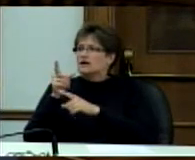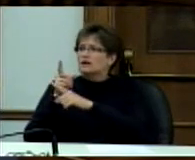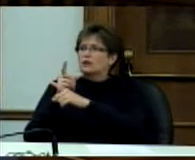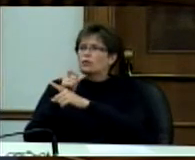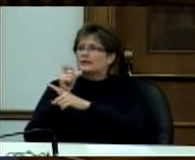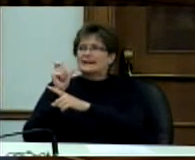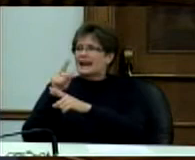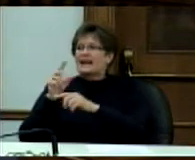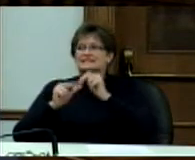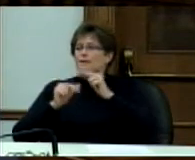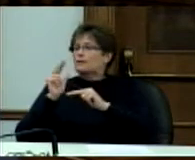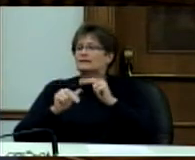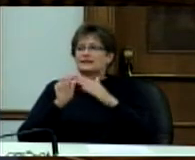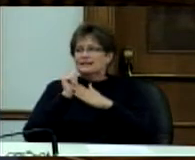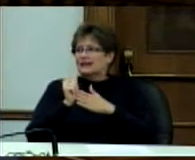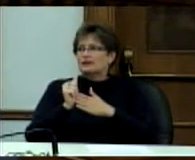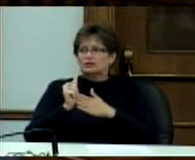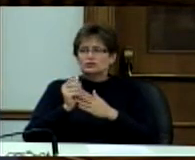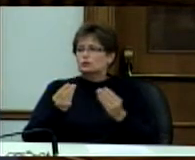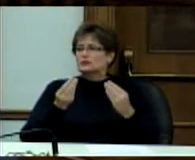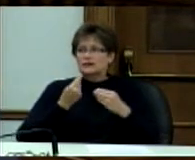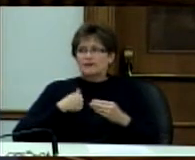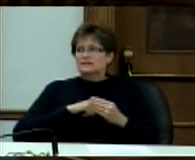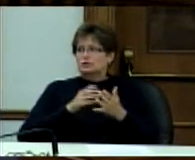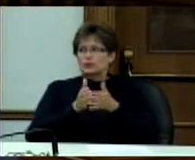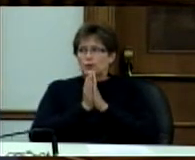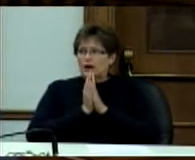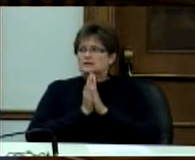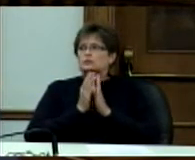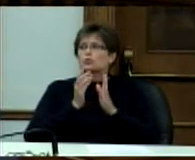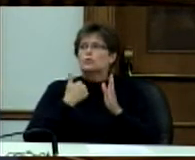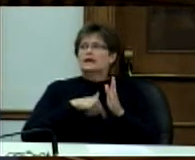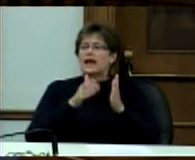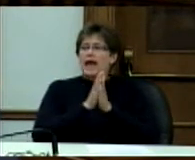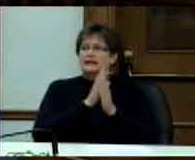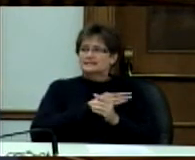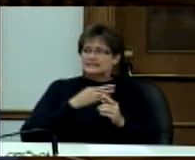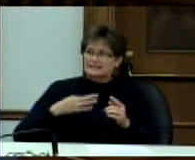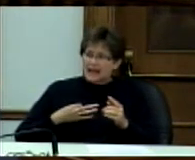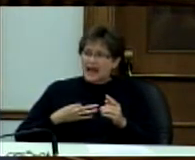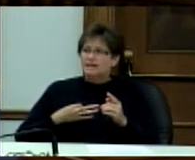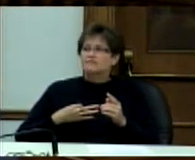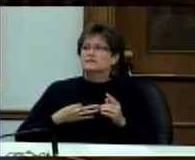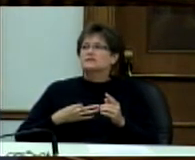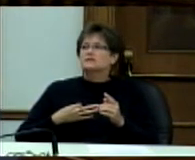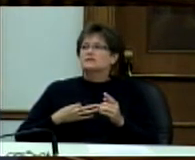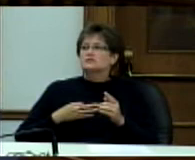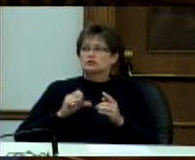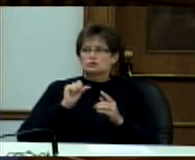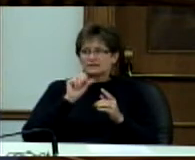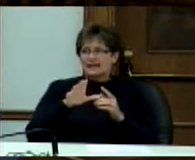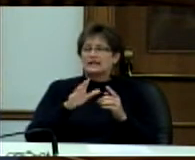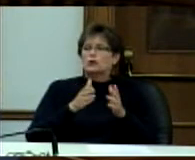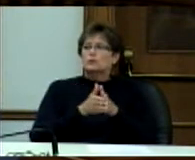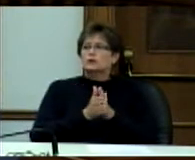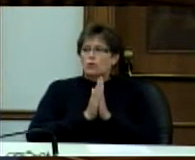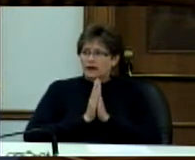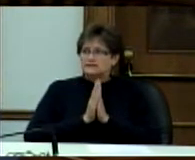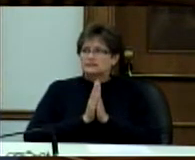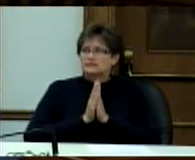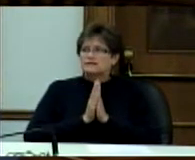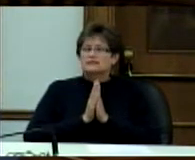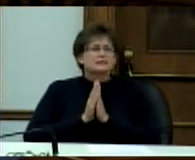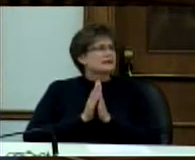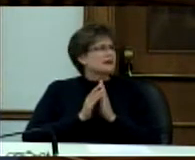we did not ask our building leaders to submit, to be honest with you. We really asked our staff to make the submitteds.